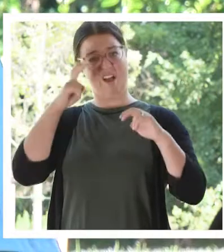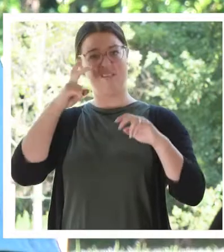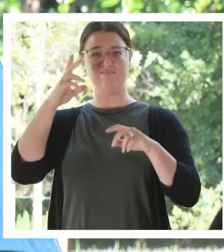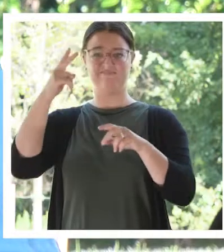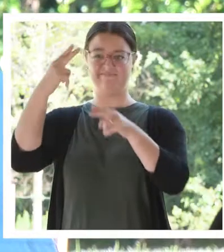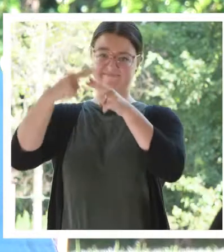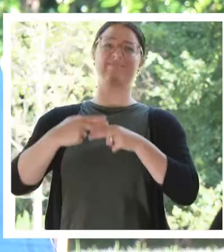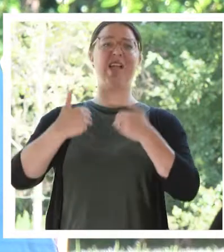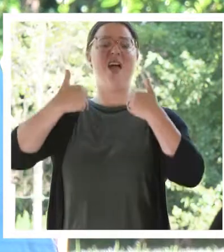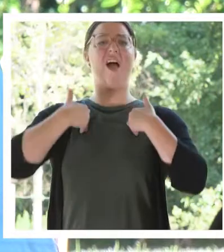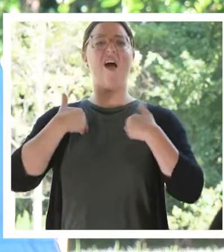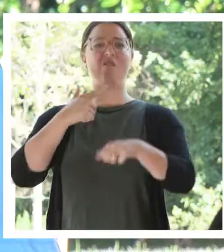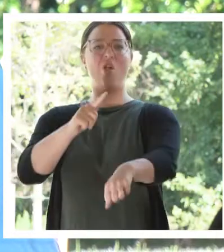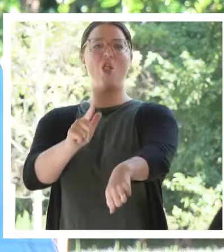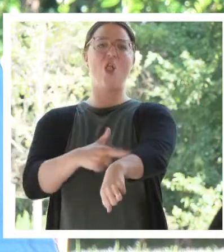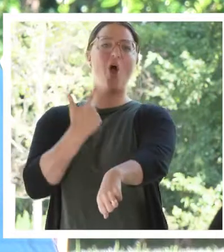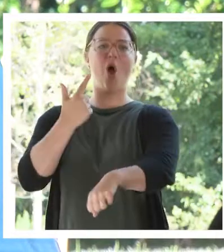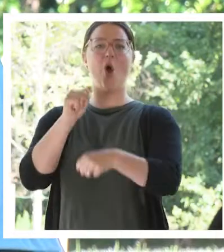hauler.